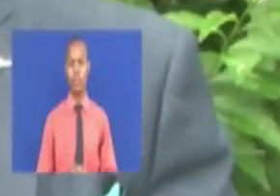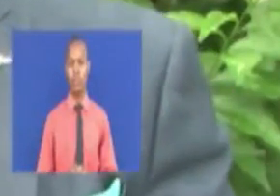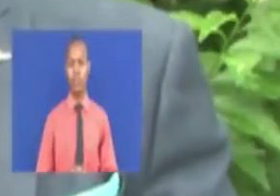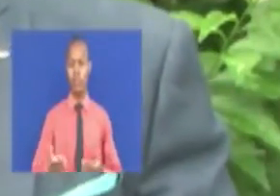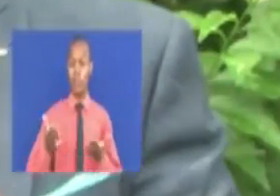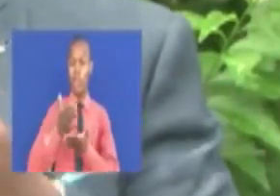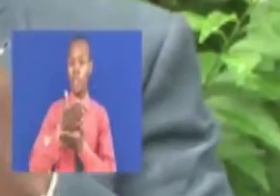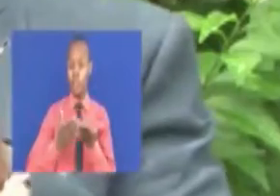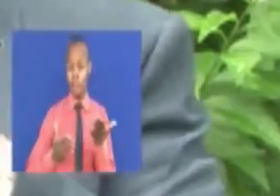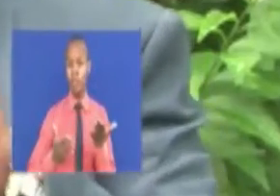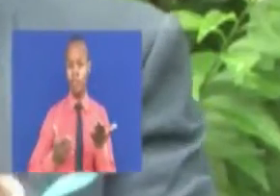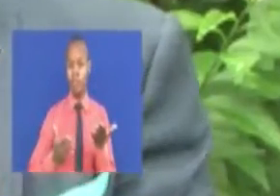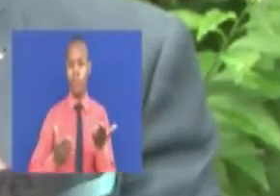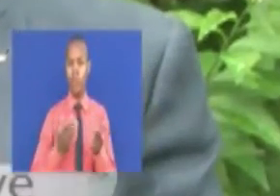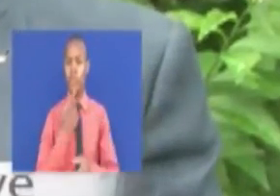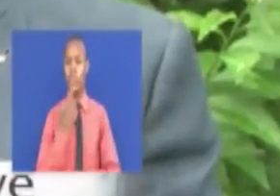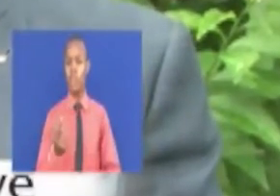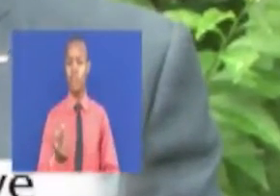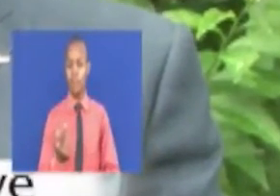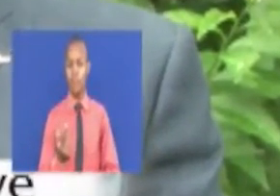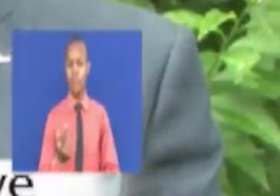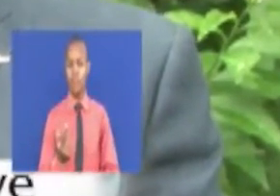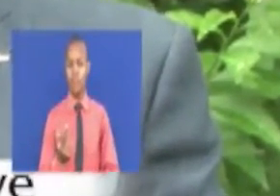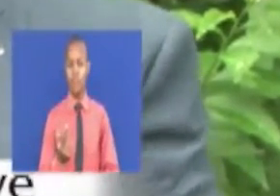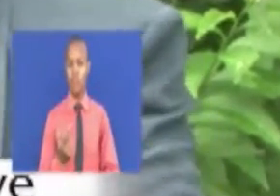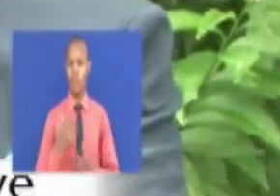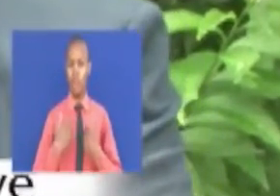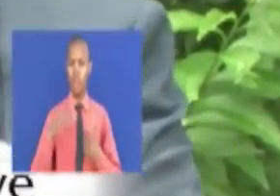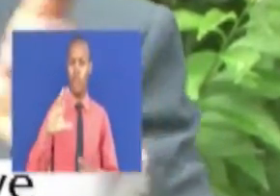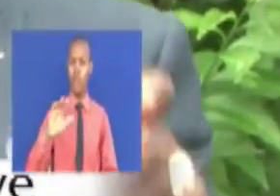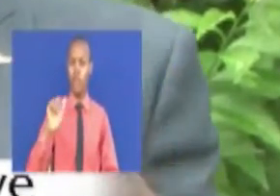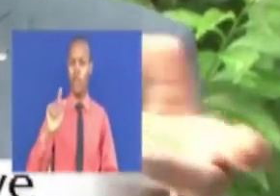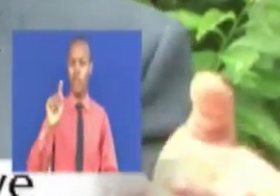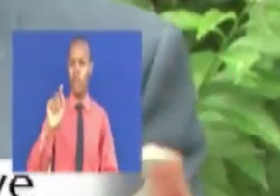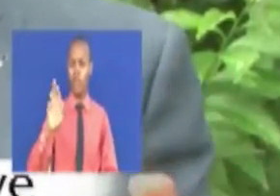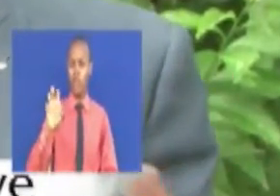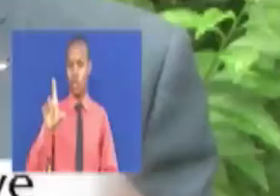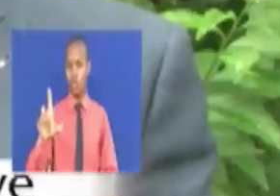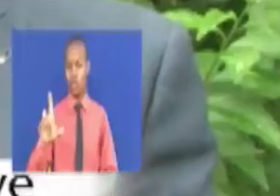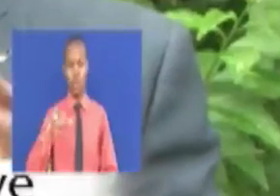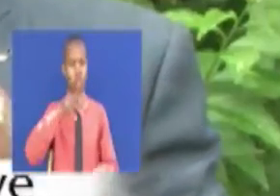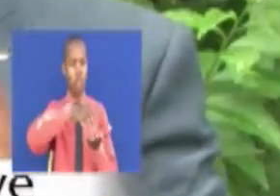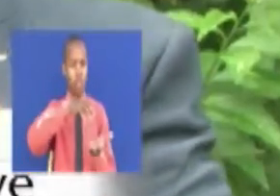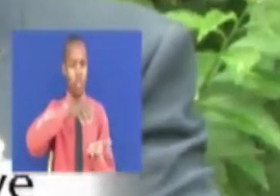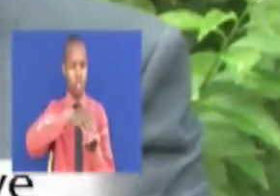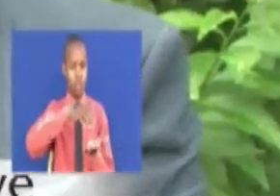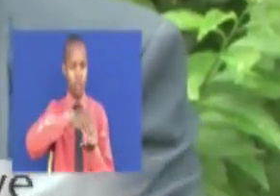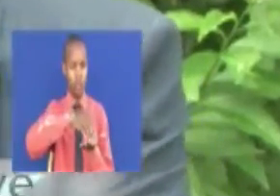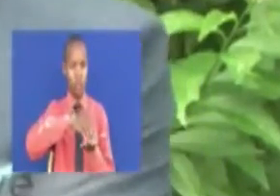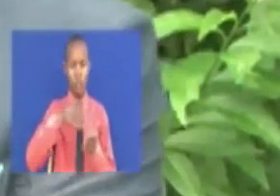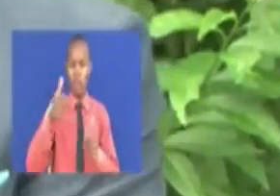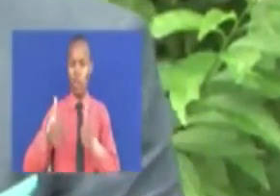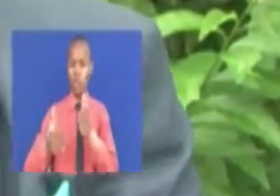understanding, there's what they say, it is a gastrointestinal stimulus condition. They are oriented